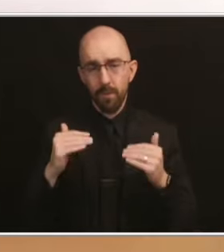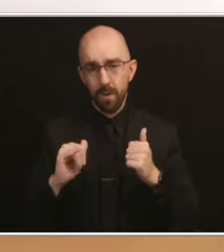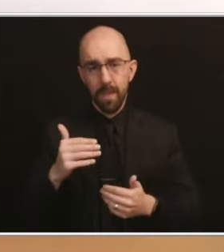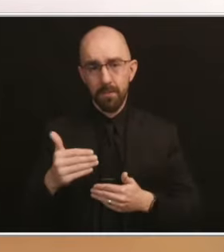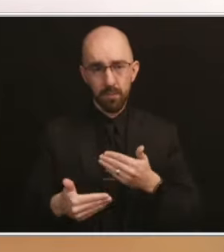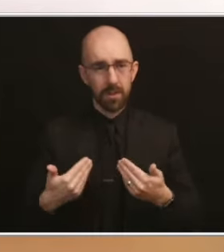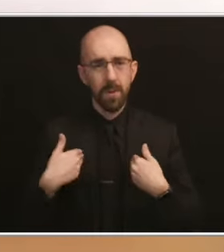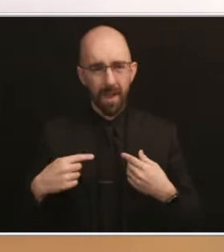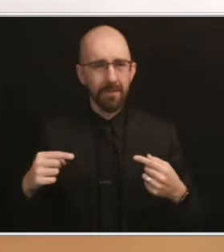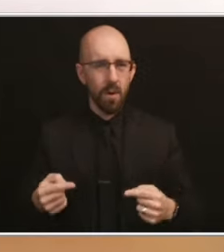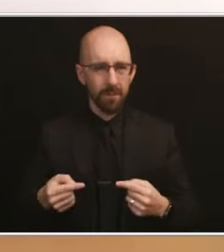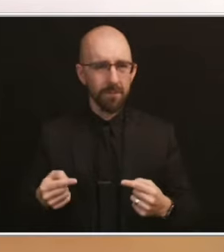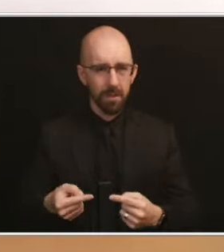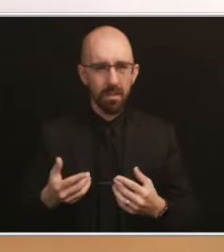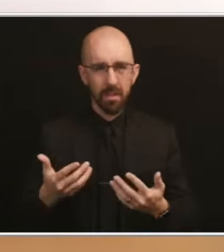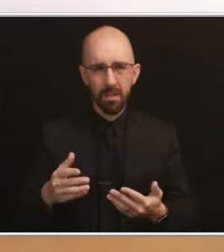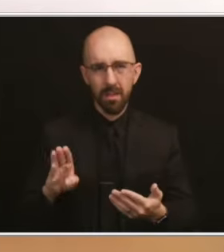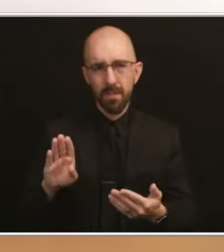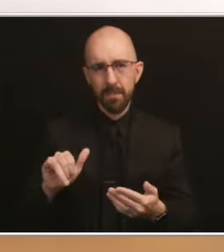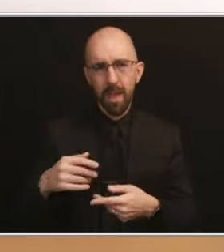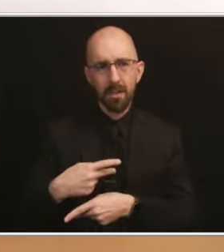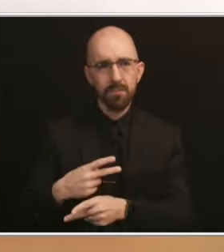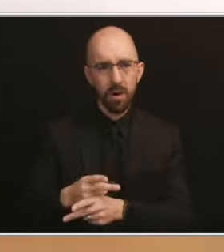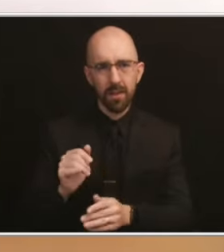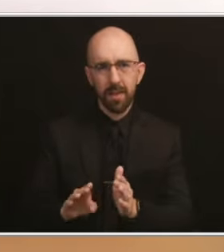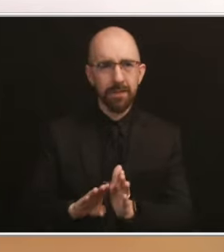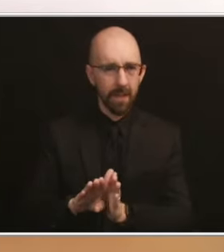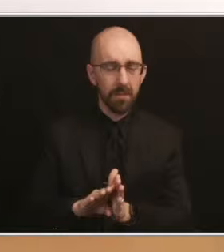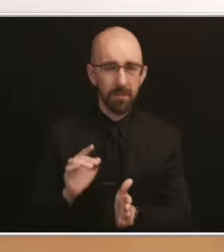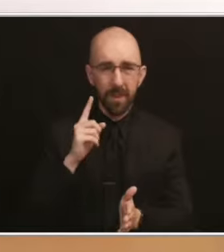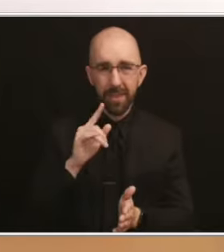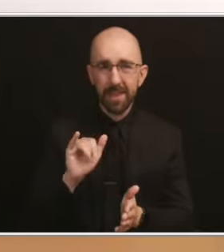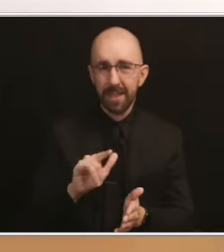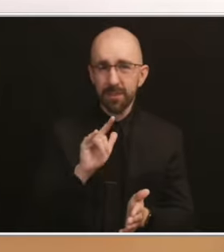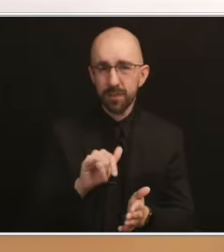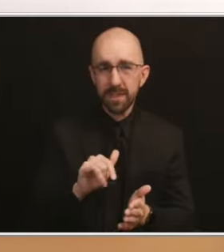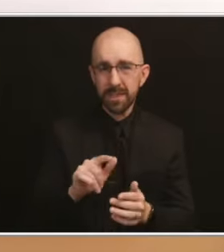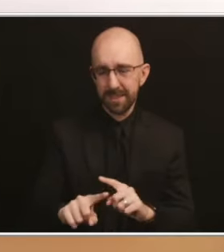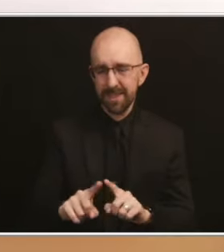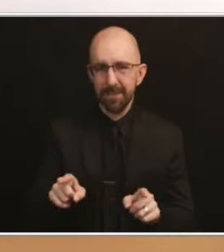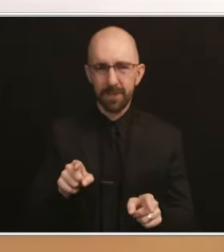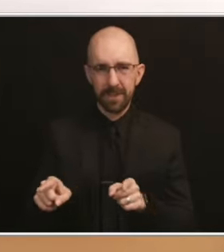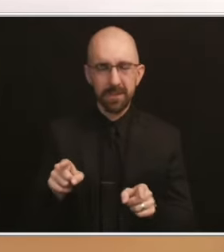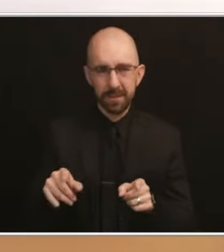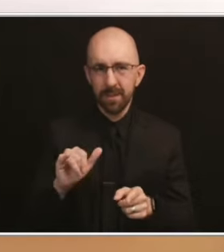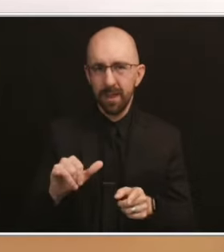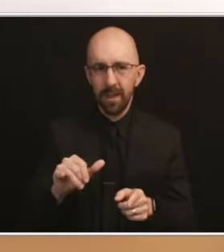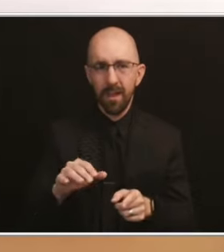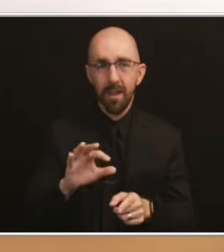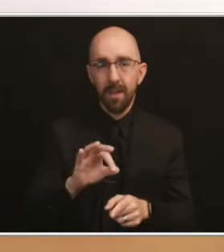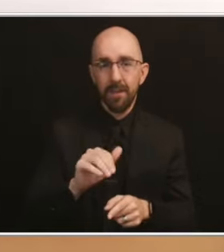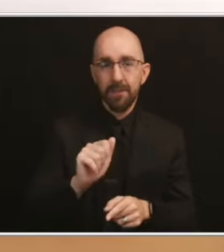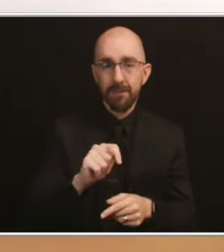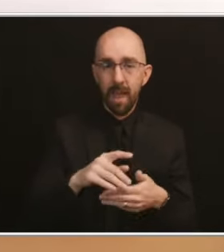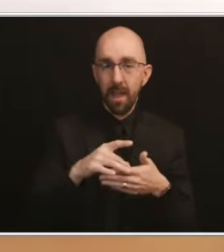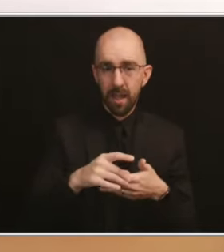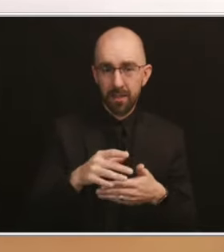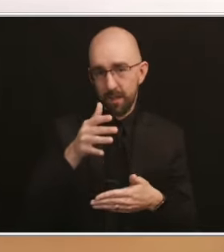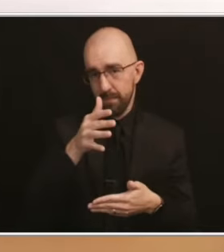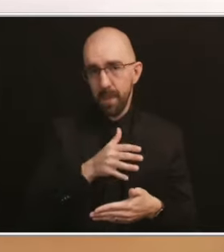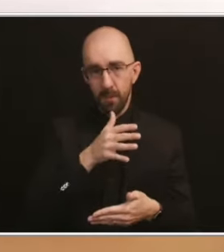harmful byproducts that develop. So I think that's really the difference. Fat content between men and women, of course,